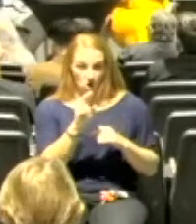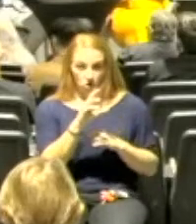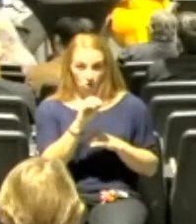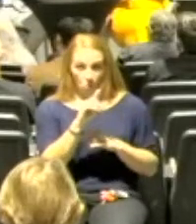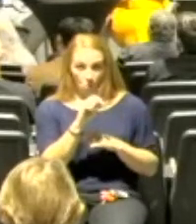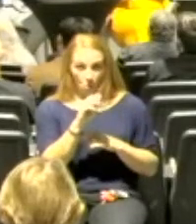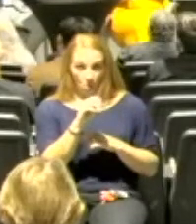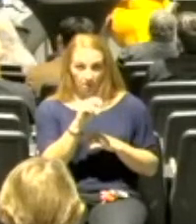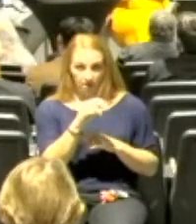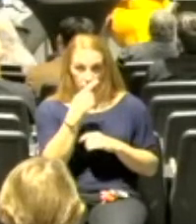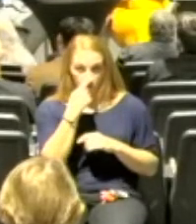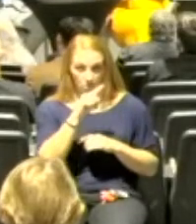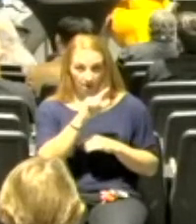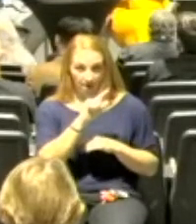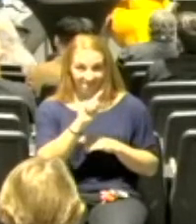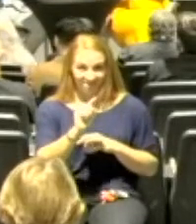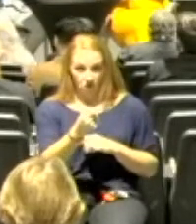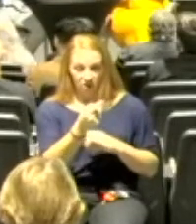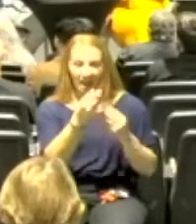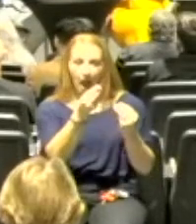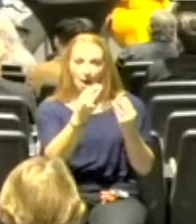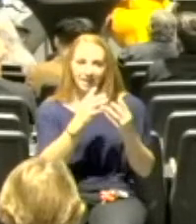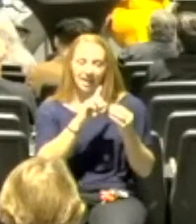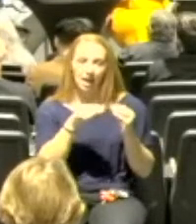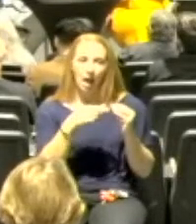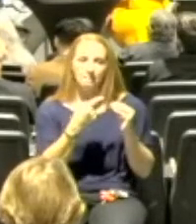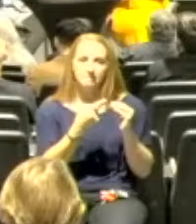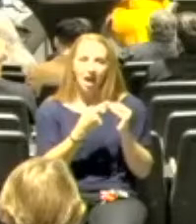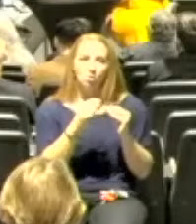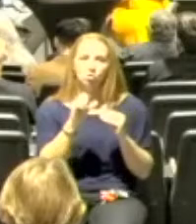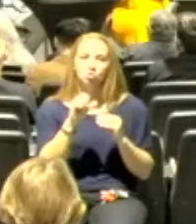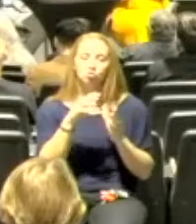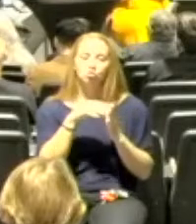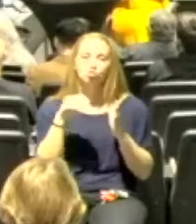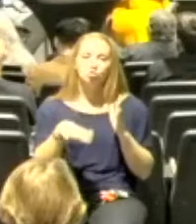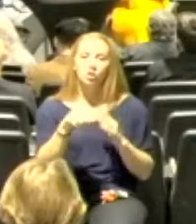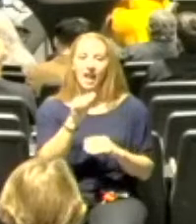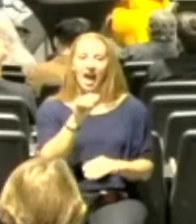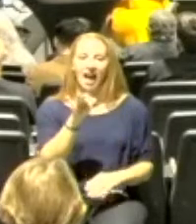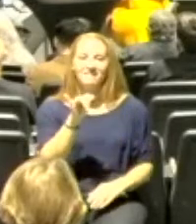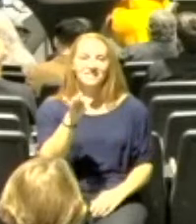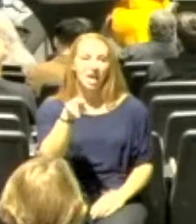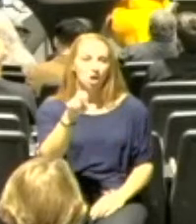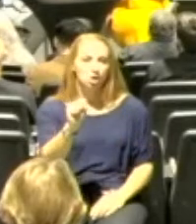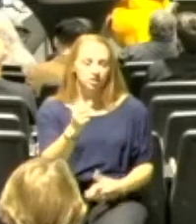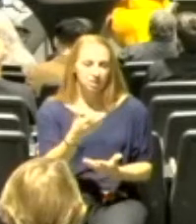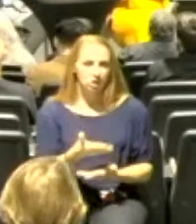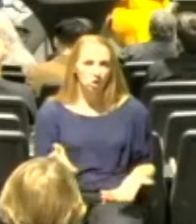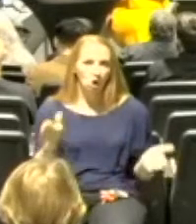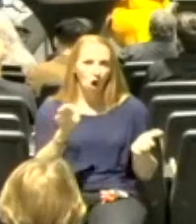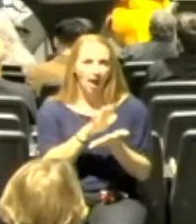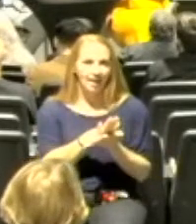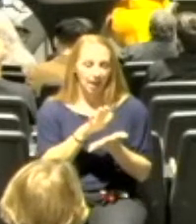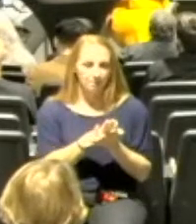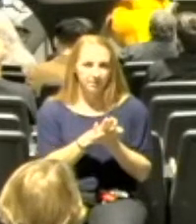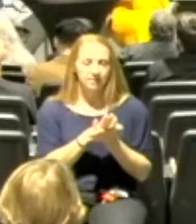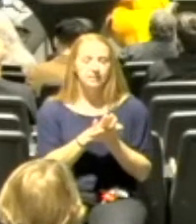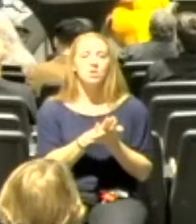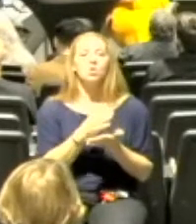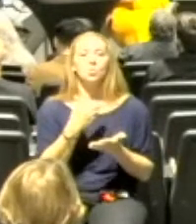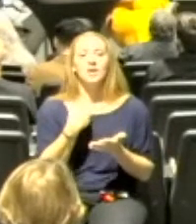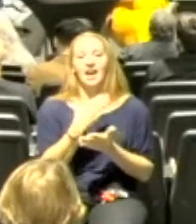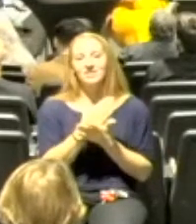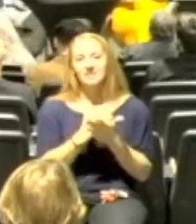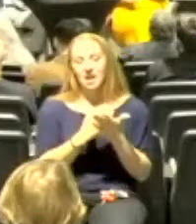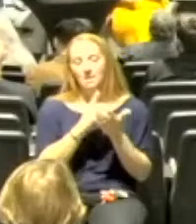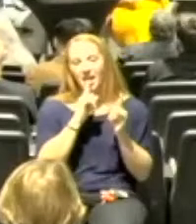so kind to go first and give us an update on the state of student affairs here on campus while weaving in answers to some of the